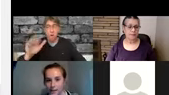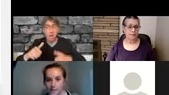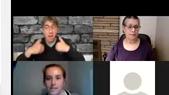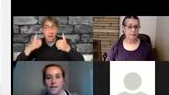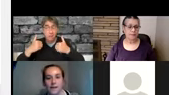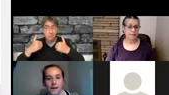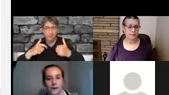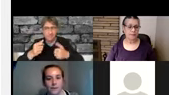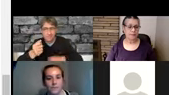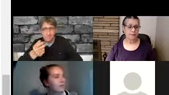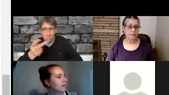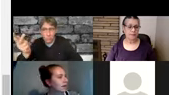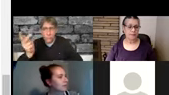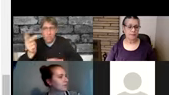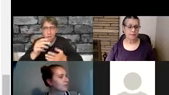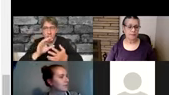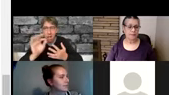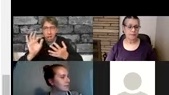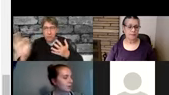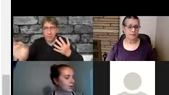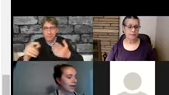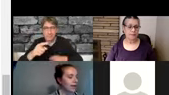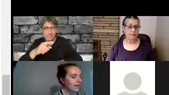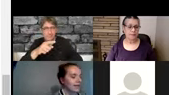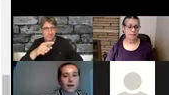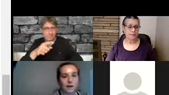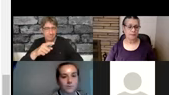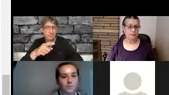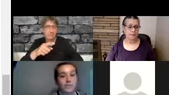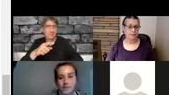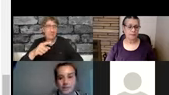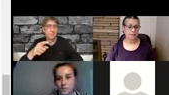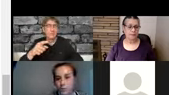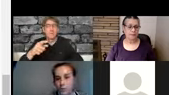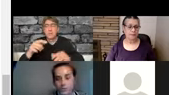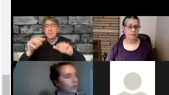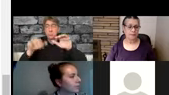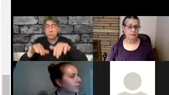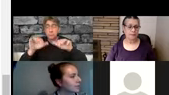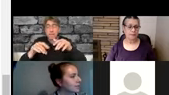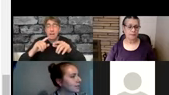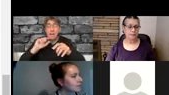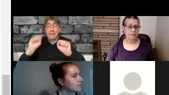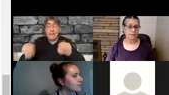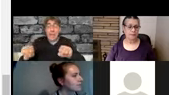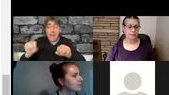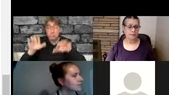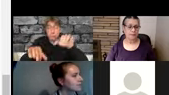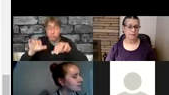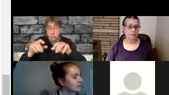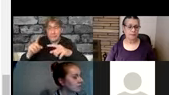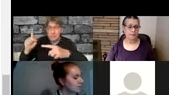area. I'm also going to input an intersection, so you can also input intersections. So I'm going to